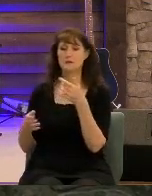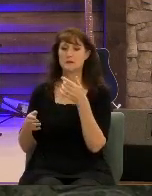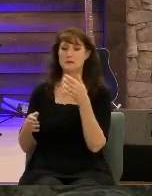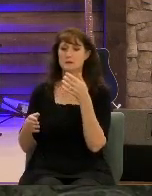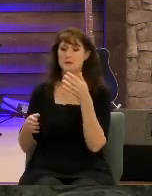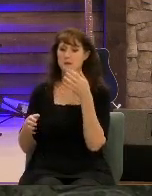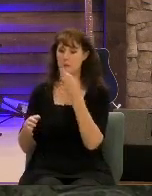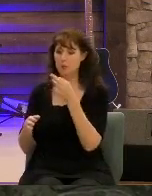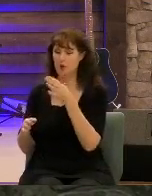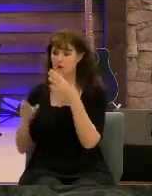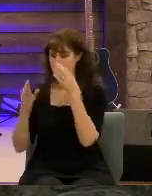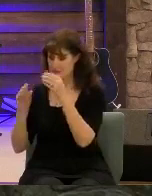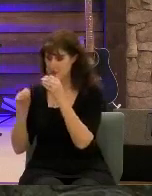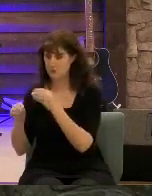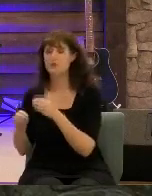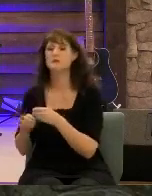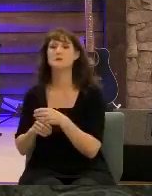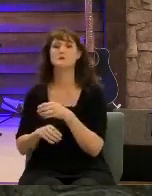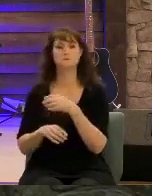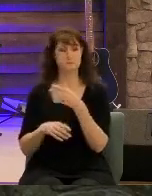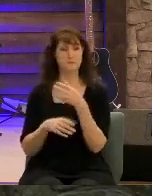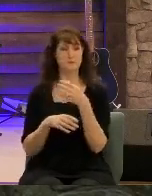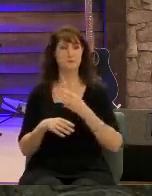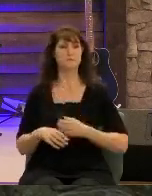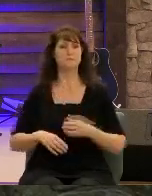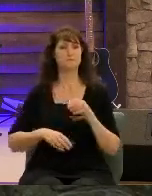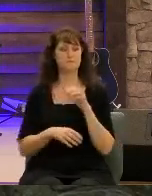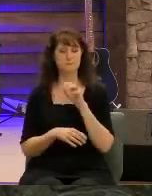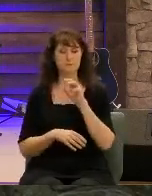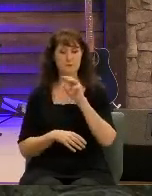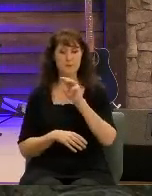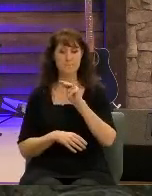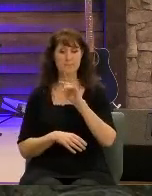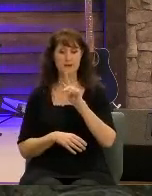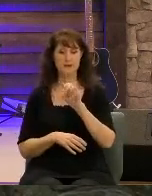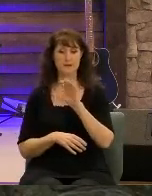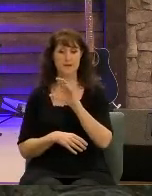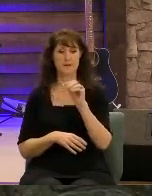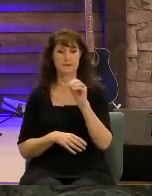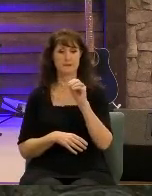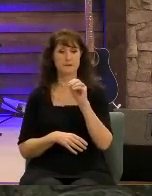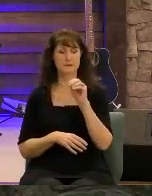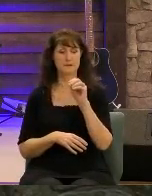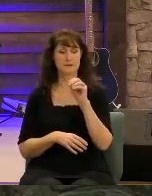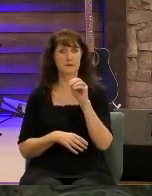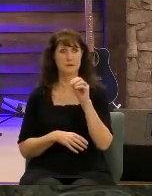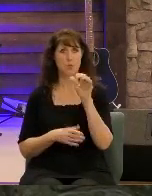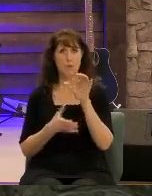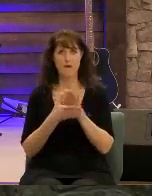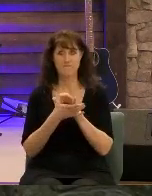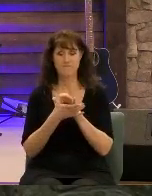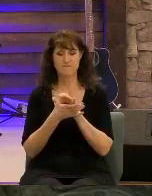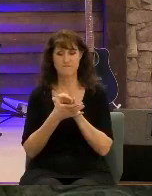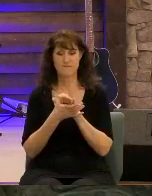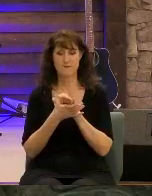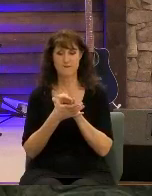so Mike and his wife's name is escaping me right now in